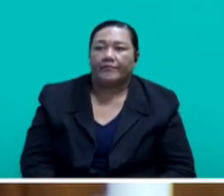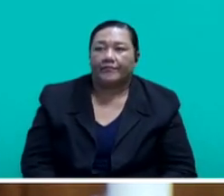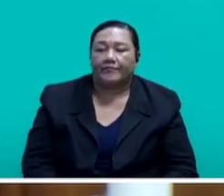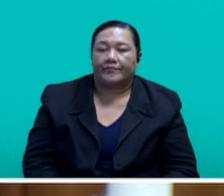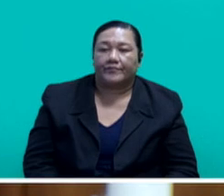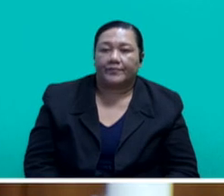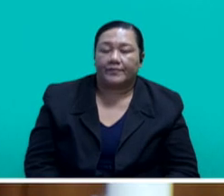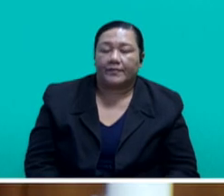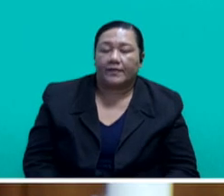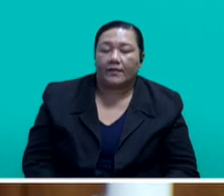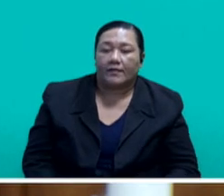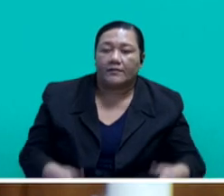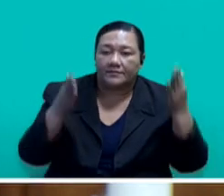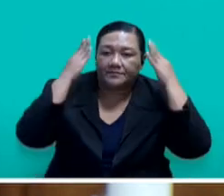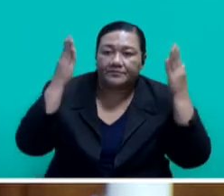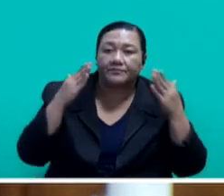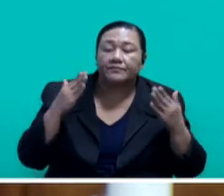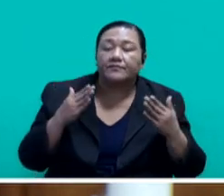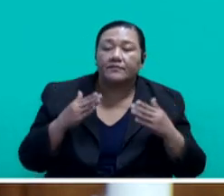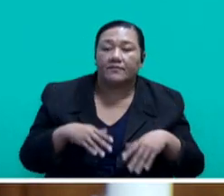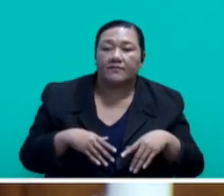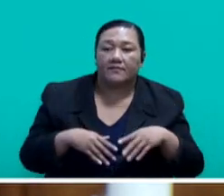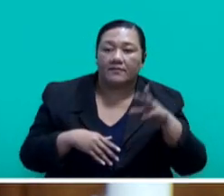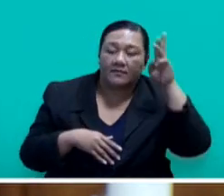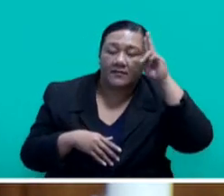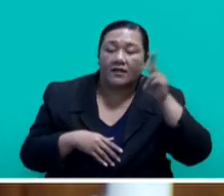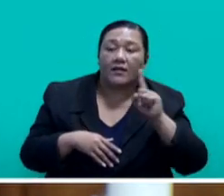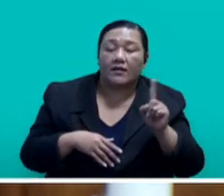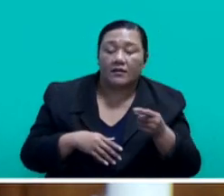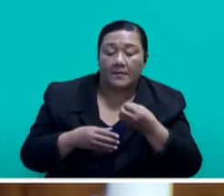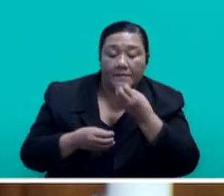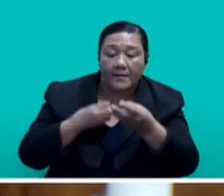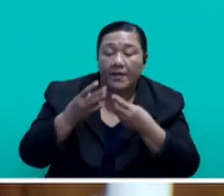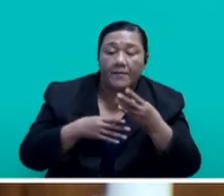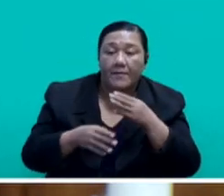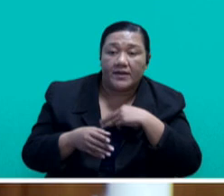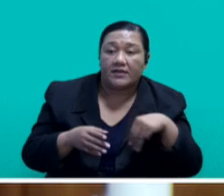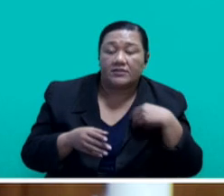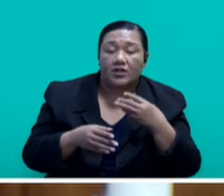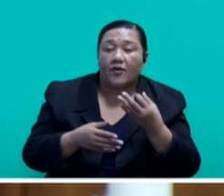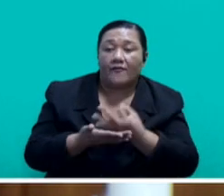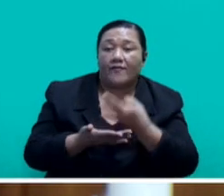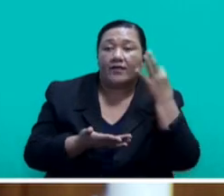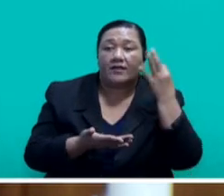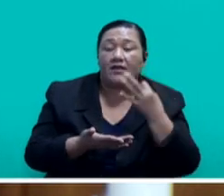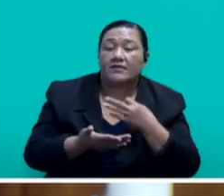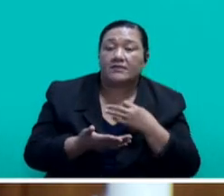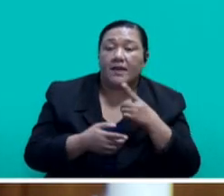Mr. Speaker, sir, as alluded to by the Honourable Minister for Finance during his budget delivery